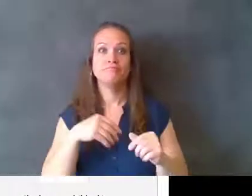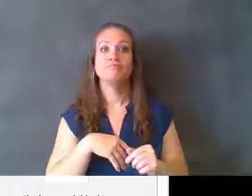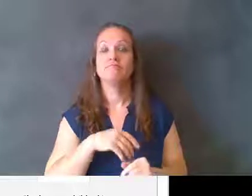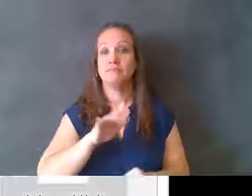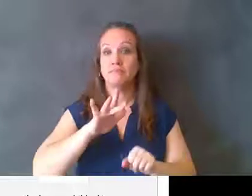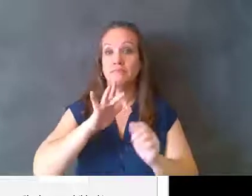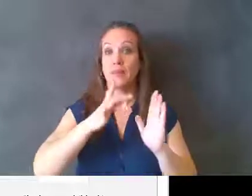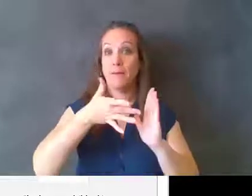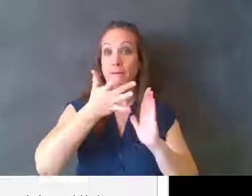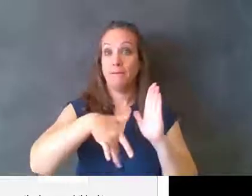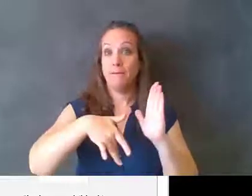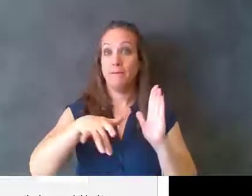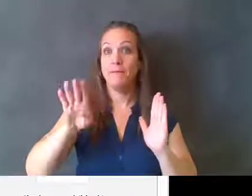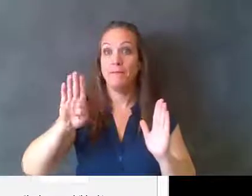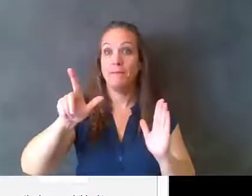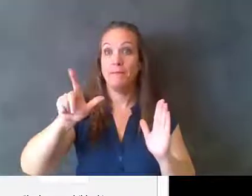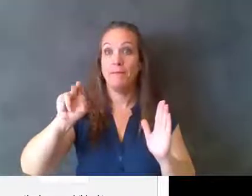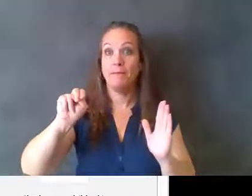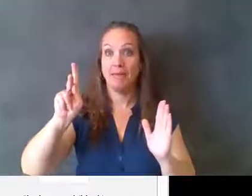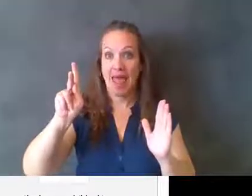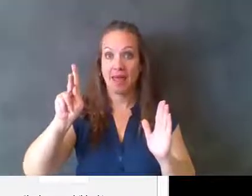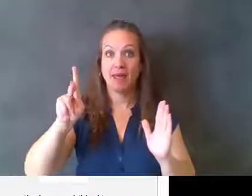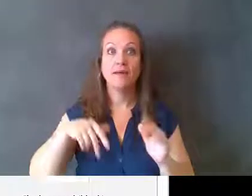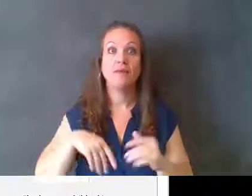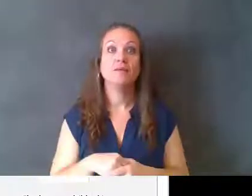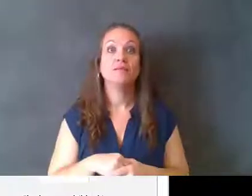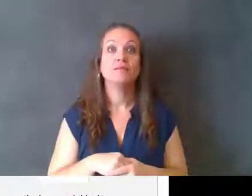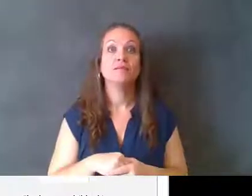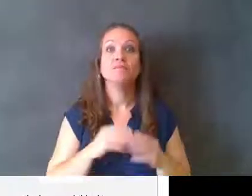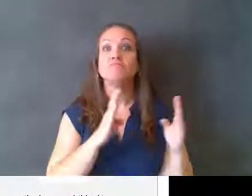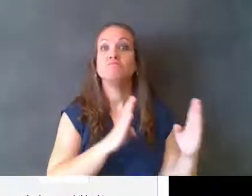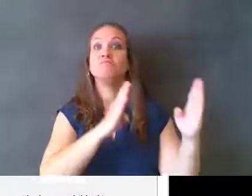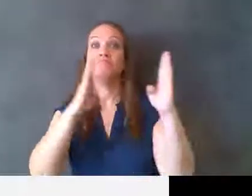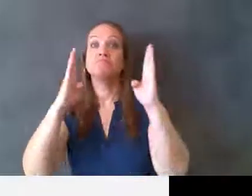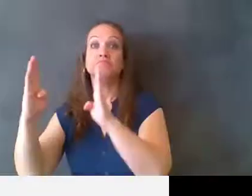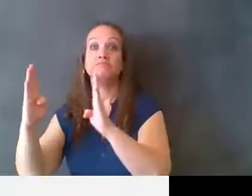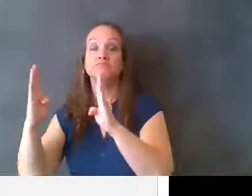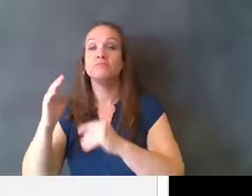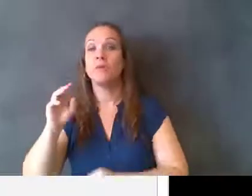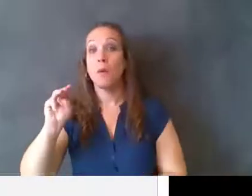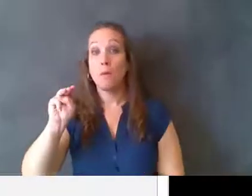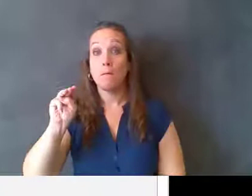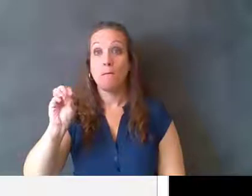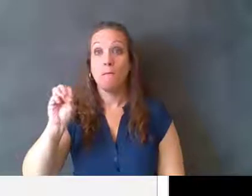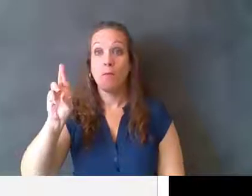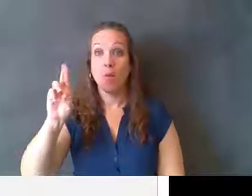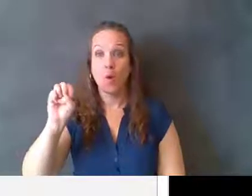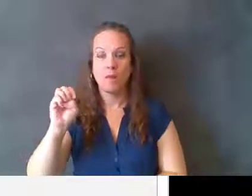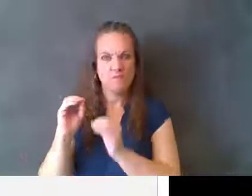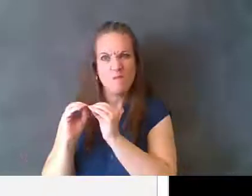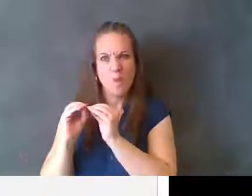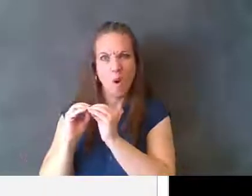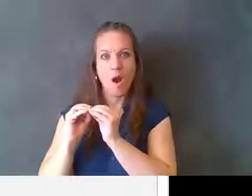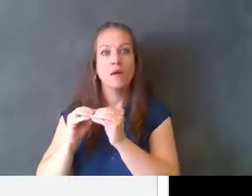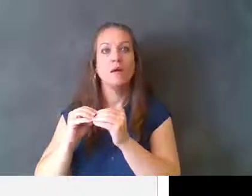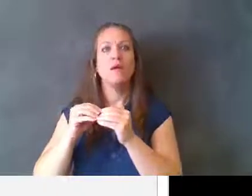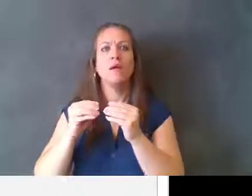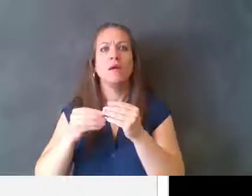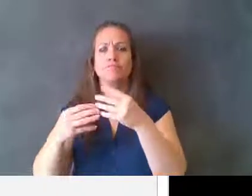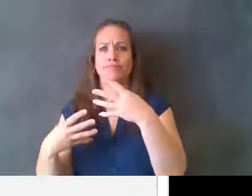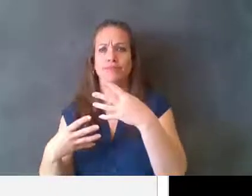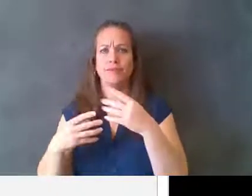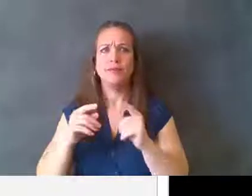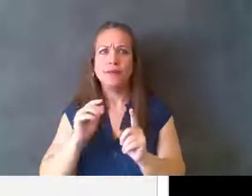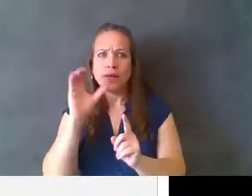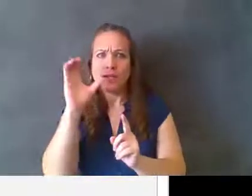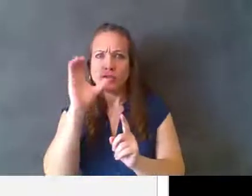Document, and beneath that it says More Templates. I'm going to click there. And then it brings up a search bar where I can search